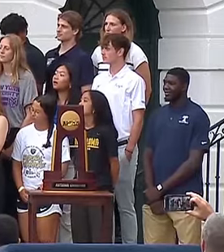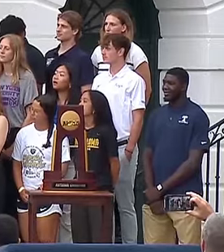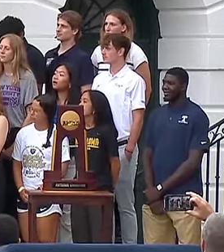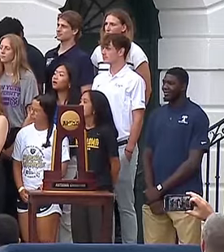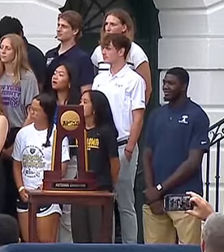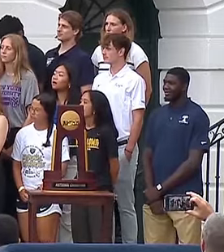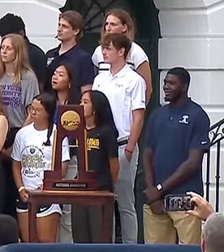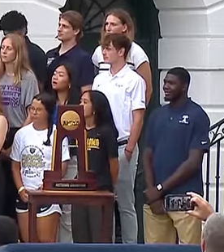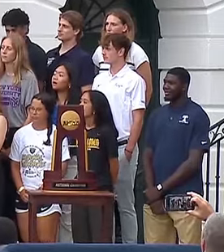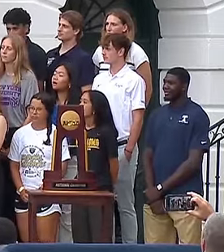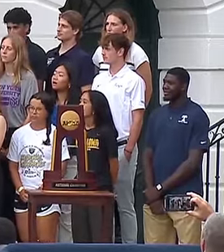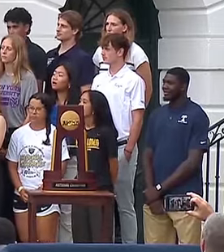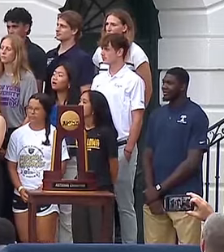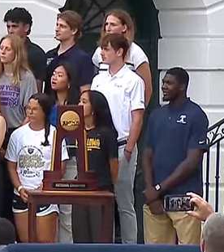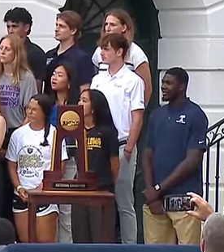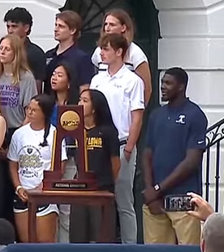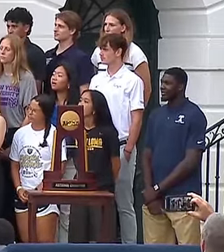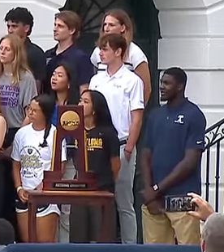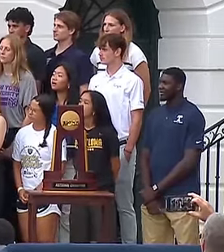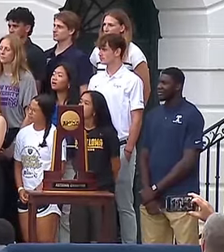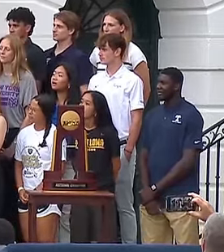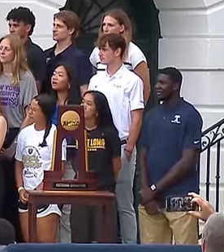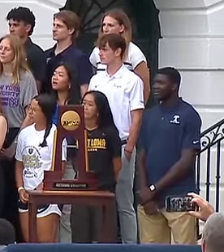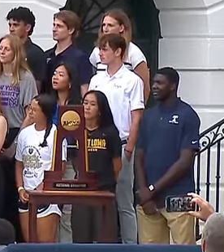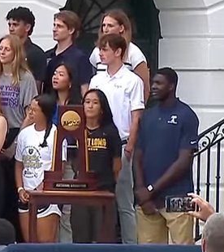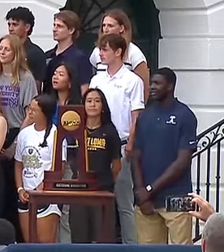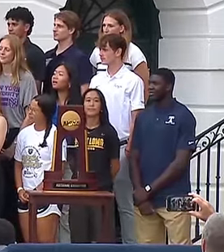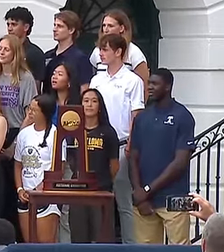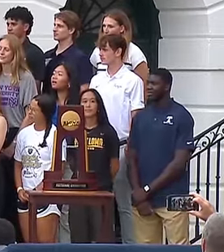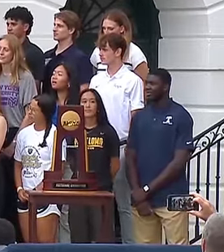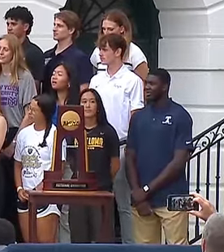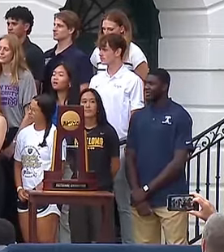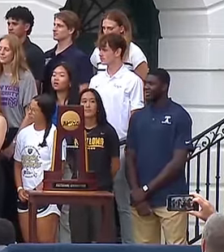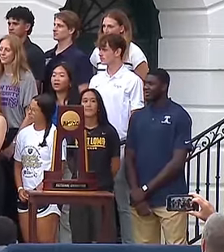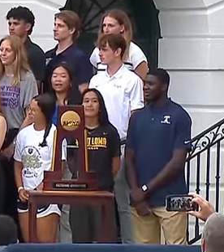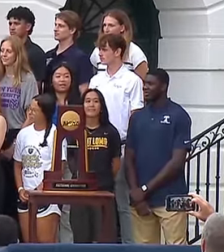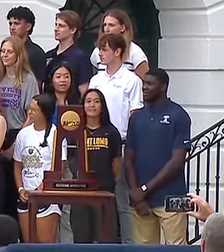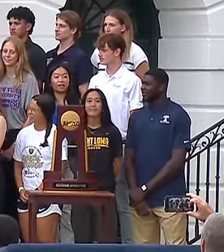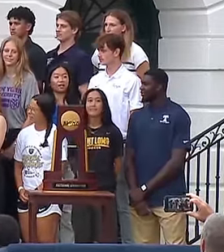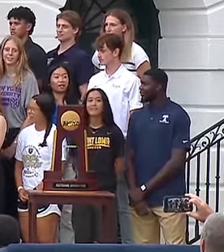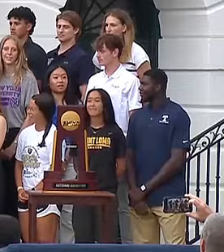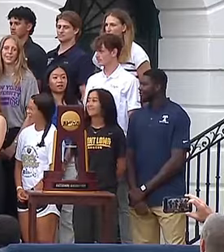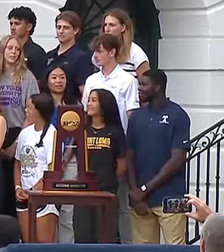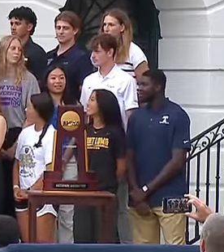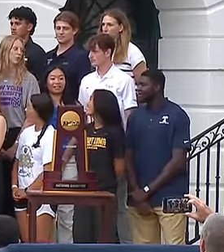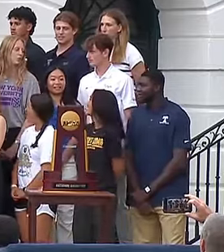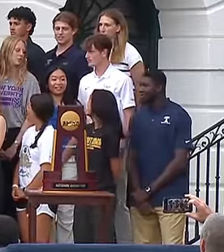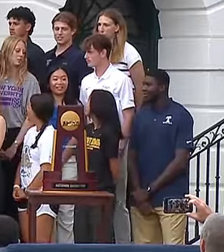Thank you.